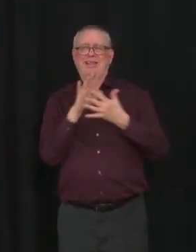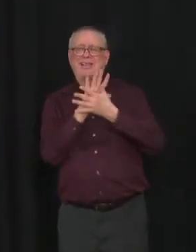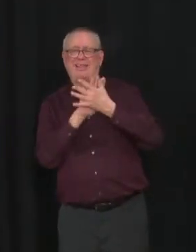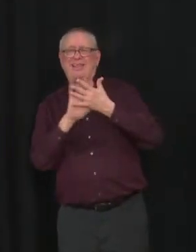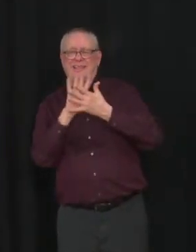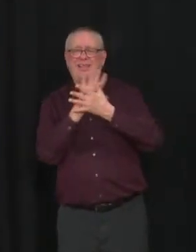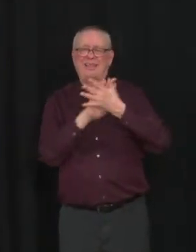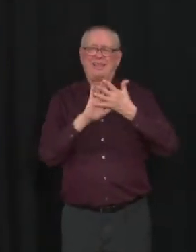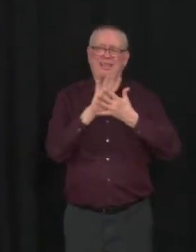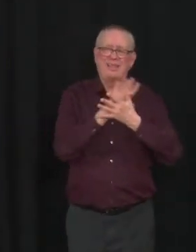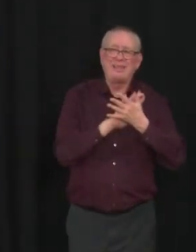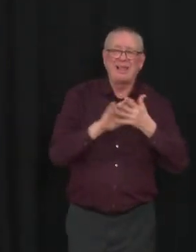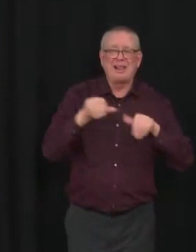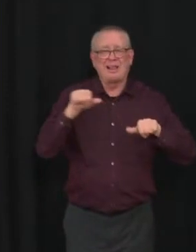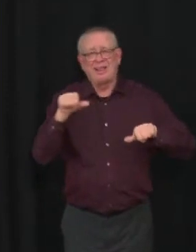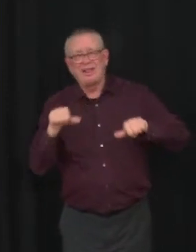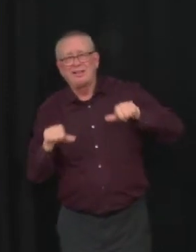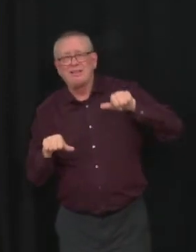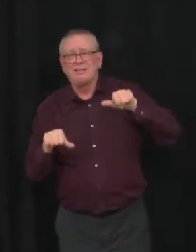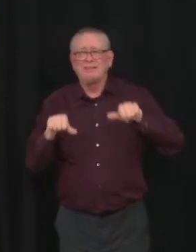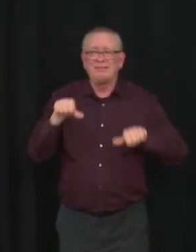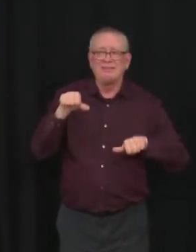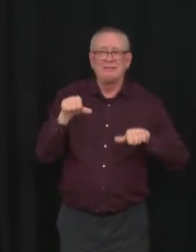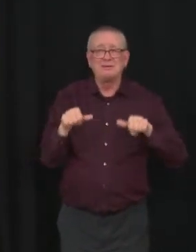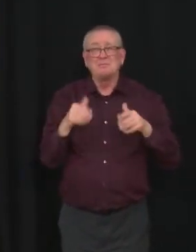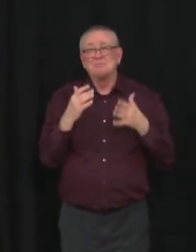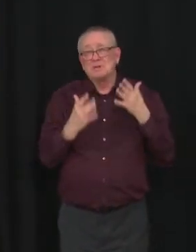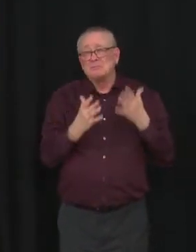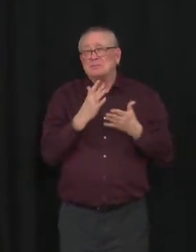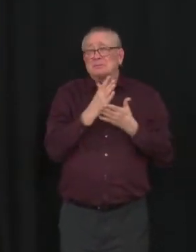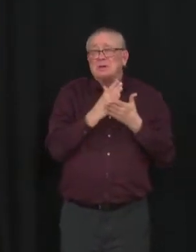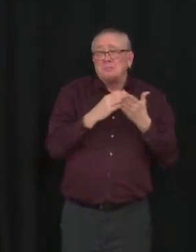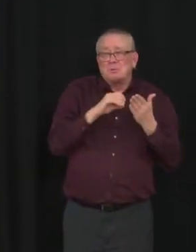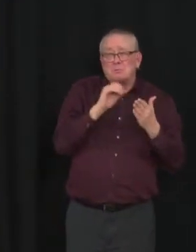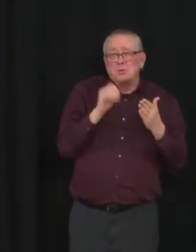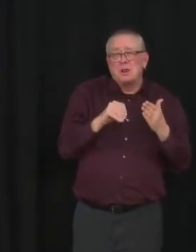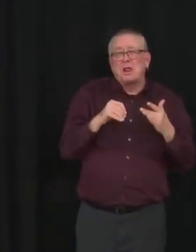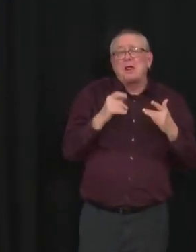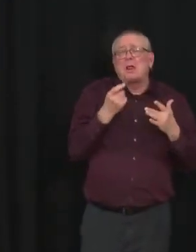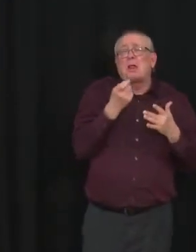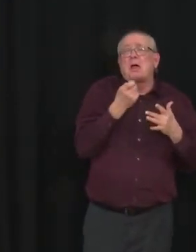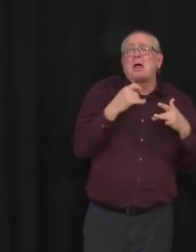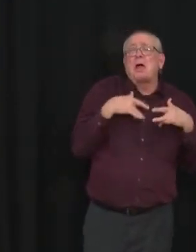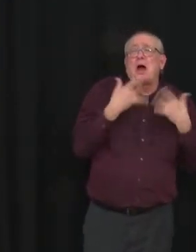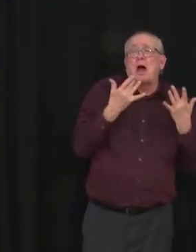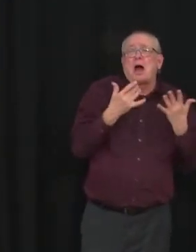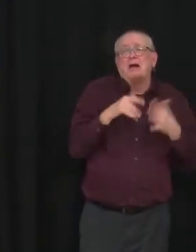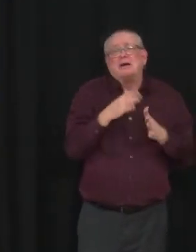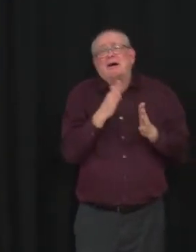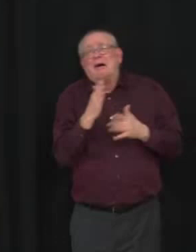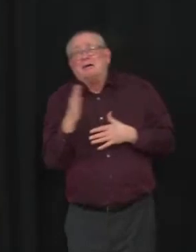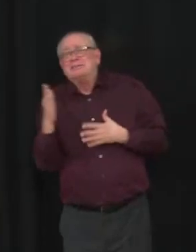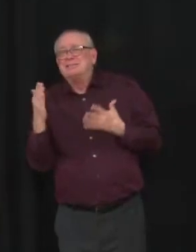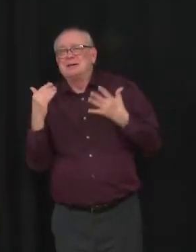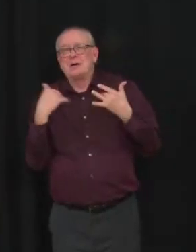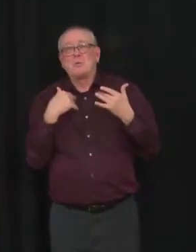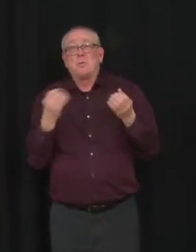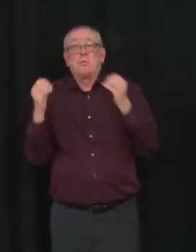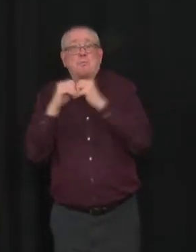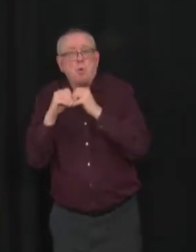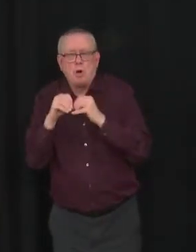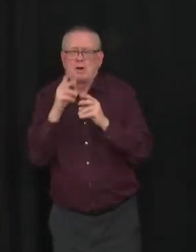be some mild reduction in severity, this uncertainty actually should make us be more cautious right now.